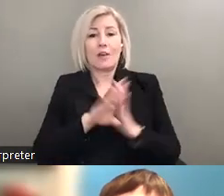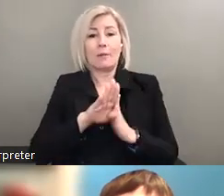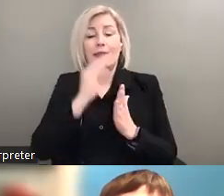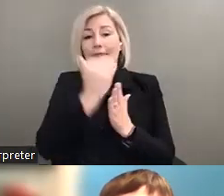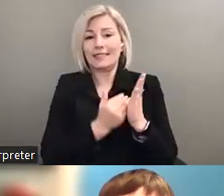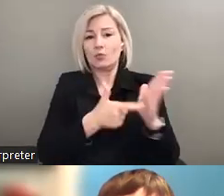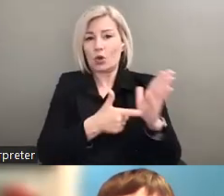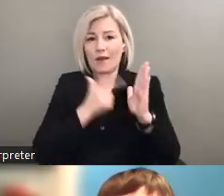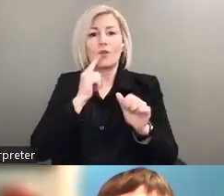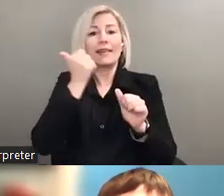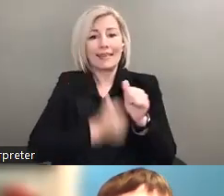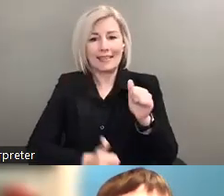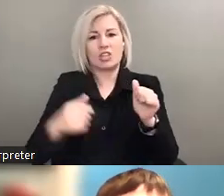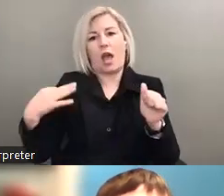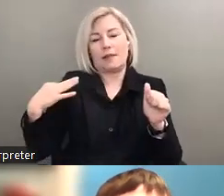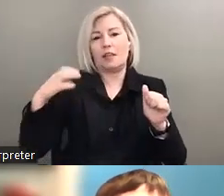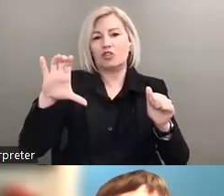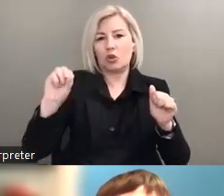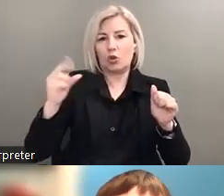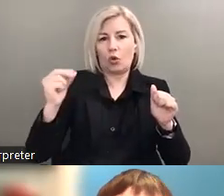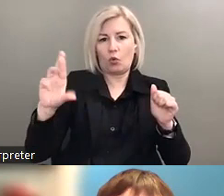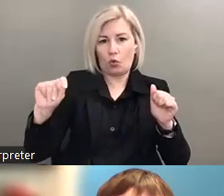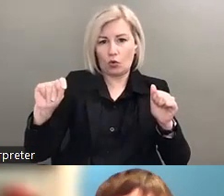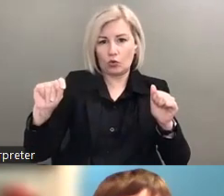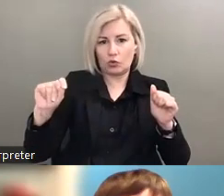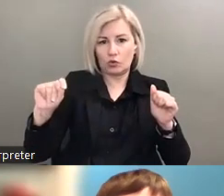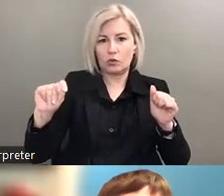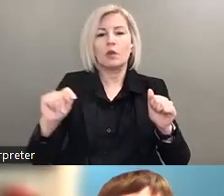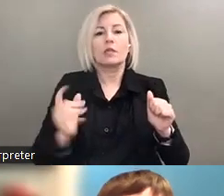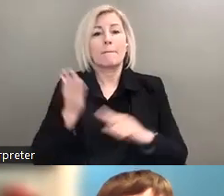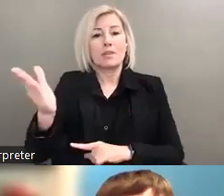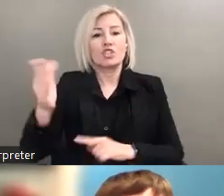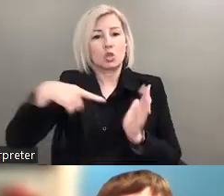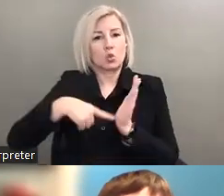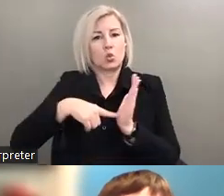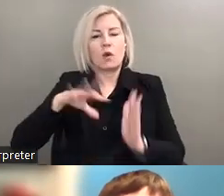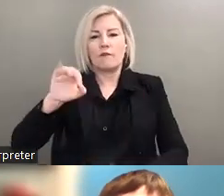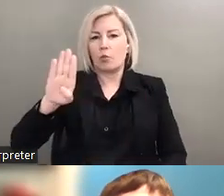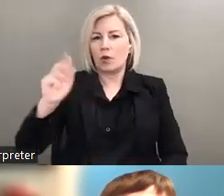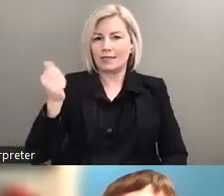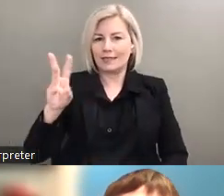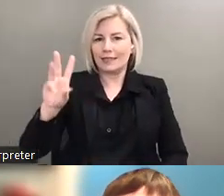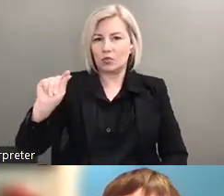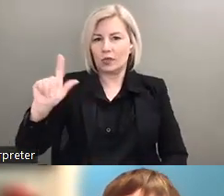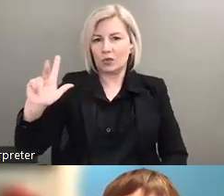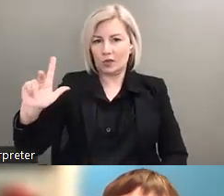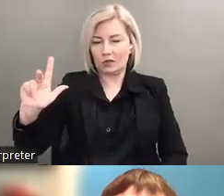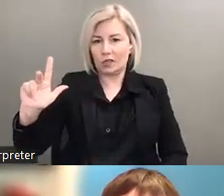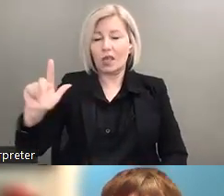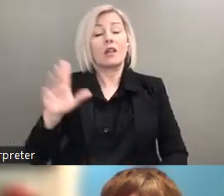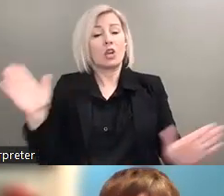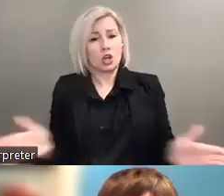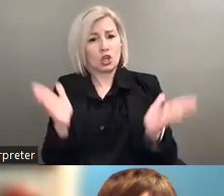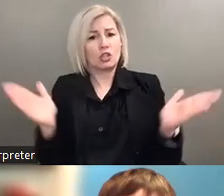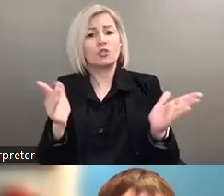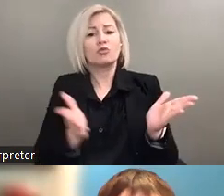for each application cohort. Submissions are due February 16th of 2023, and presenters are encouraged to